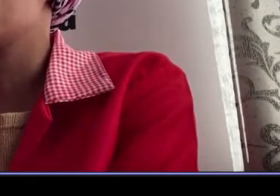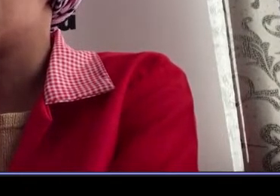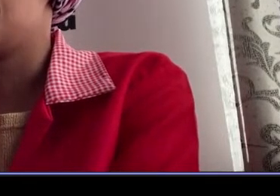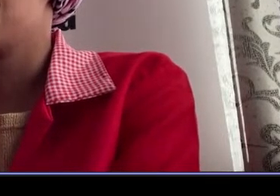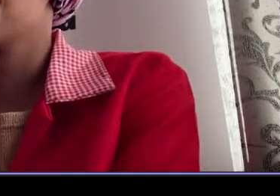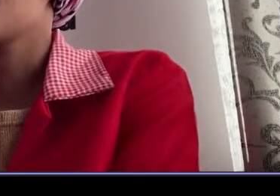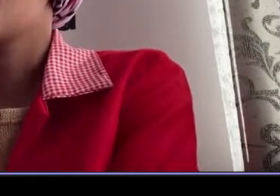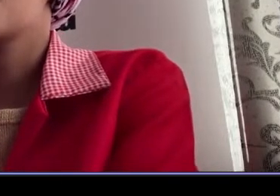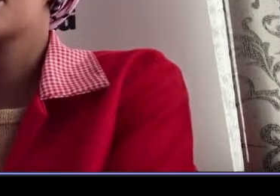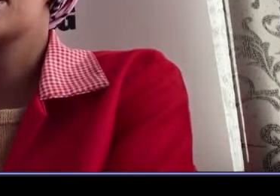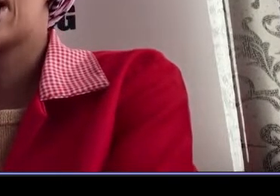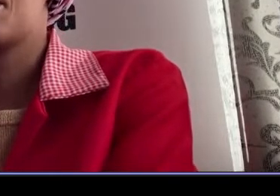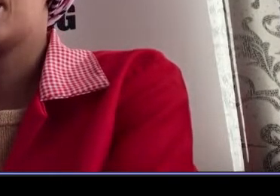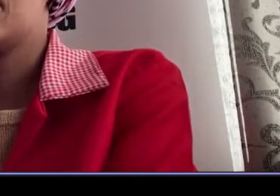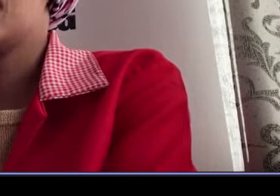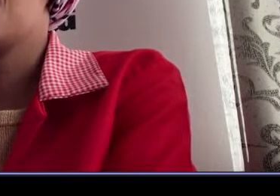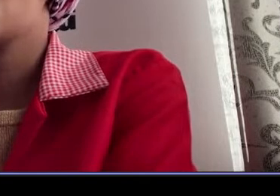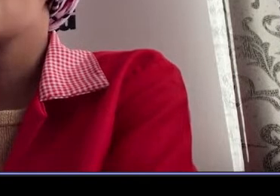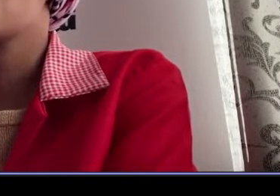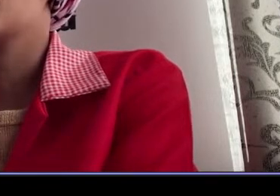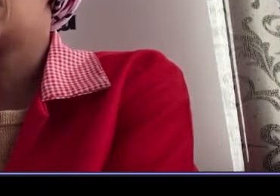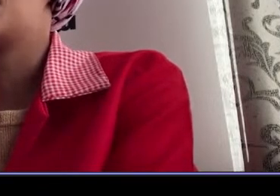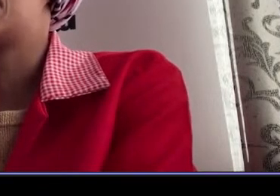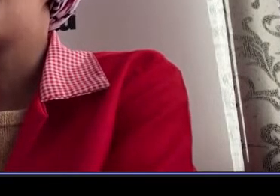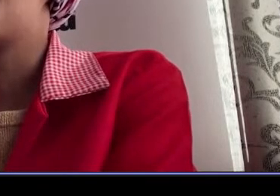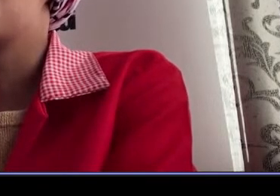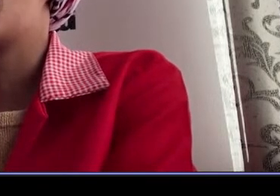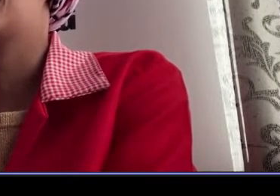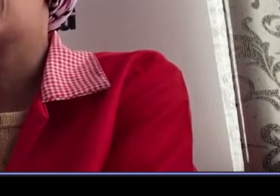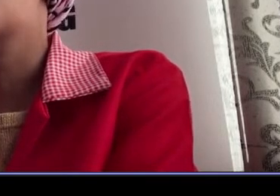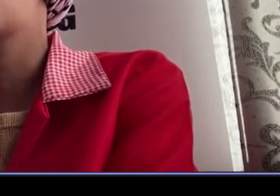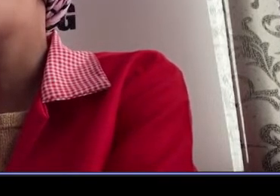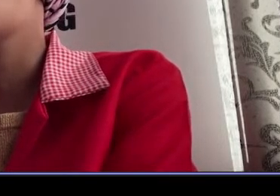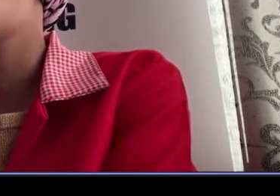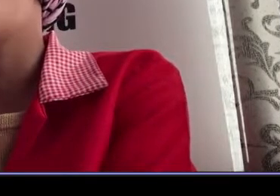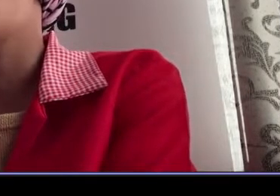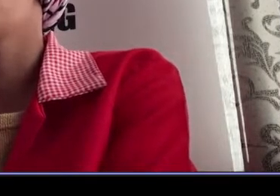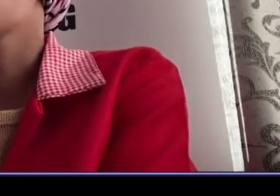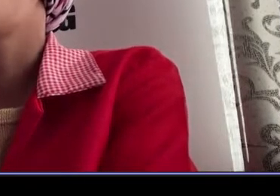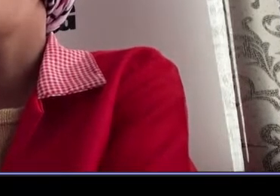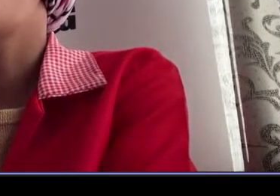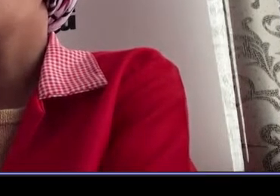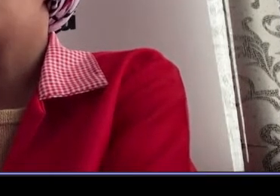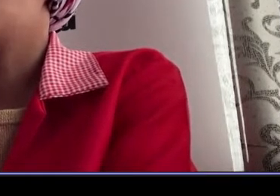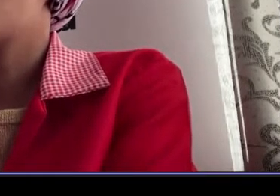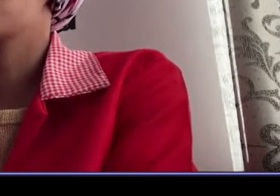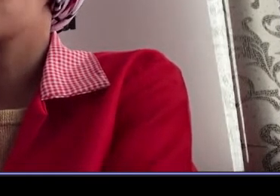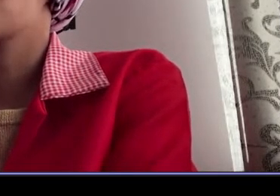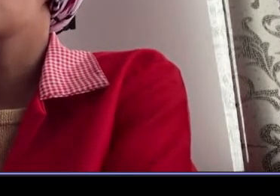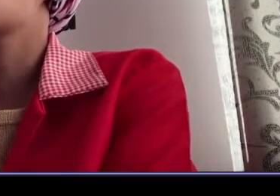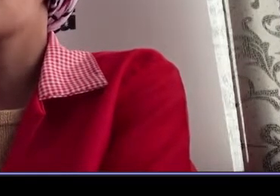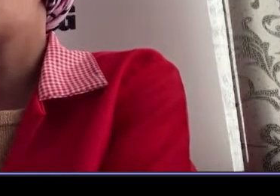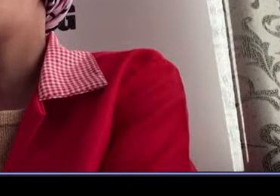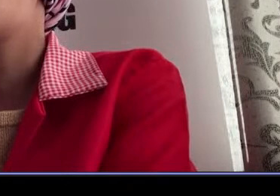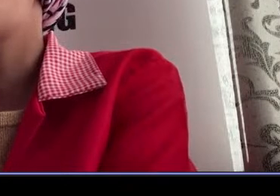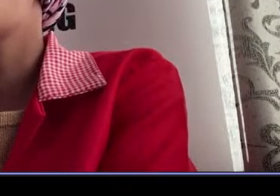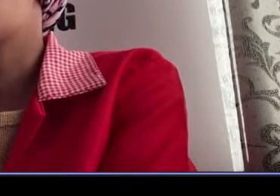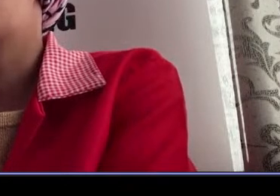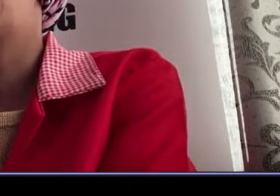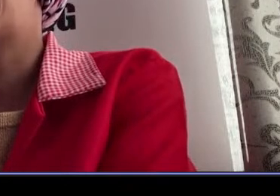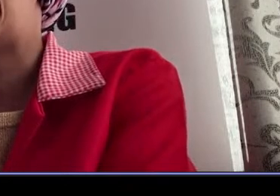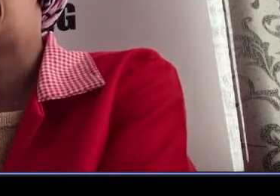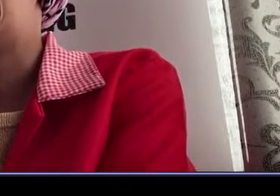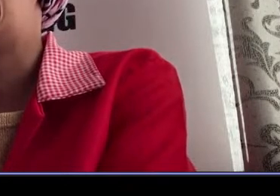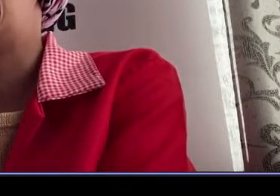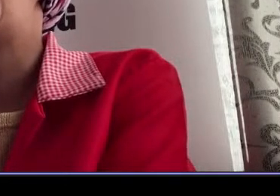national disaster. The Assembly, Honorable MEC for Abahlali waseMjondolo, will be of restoration